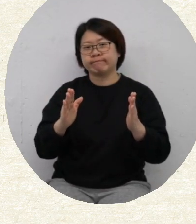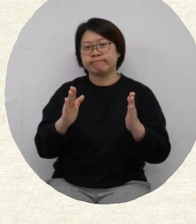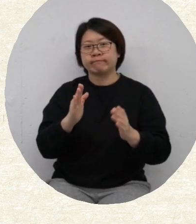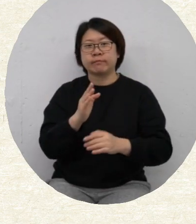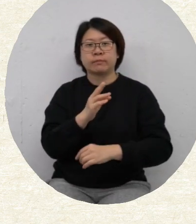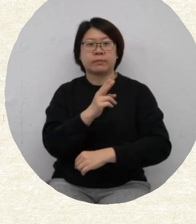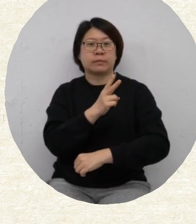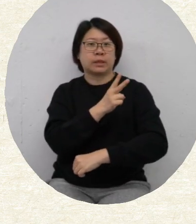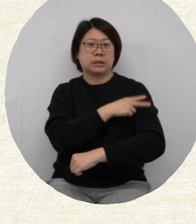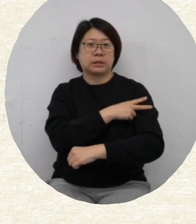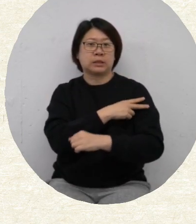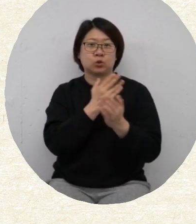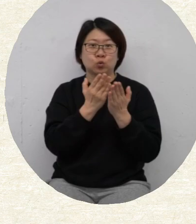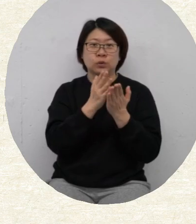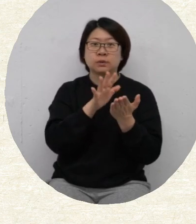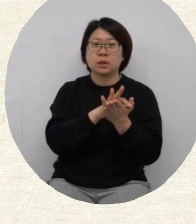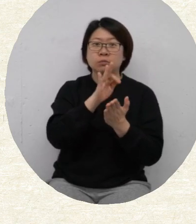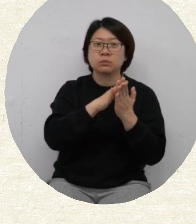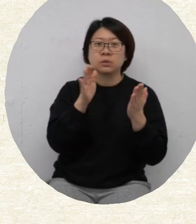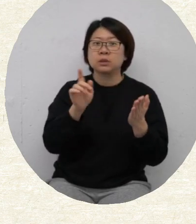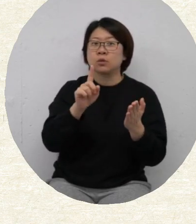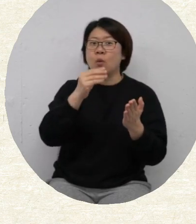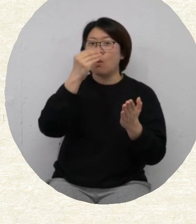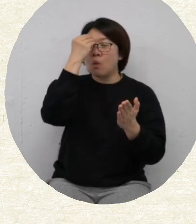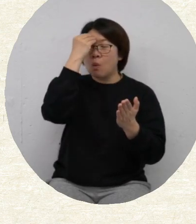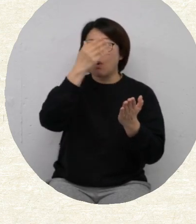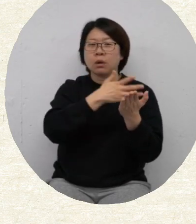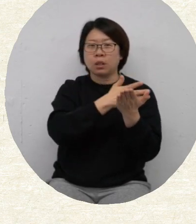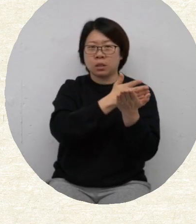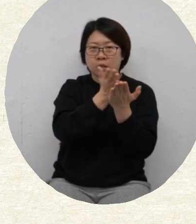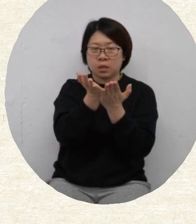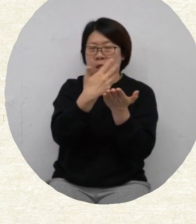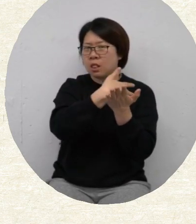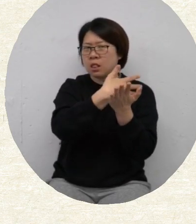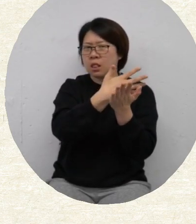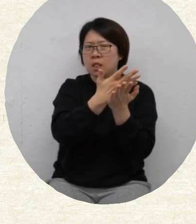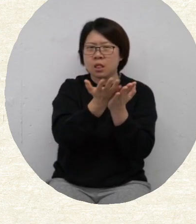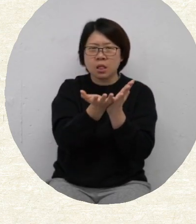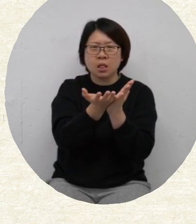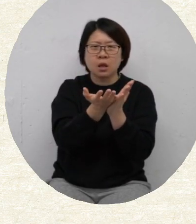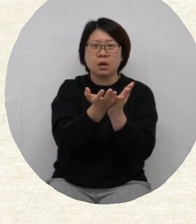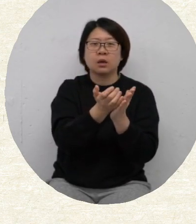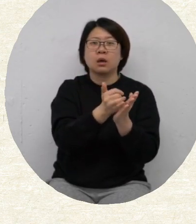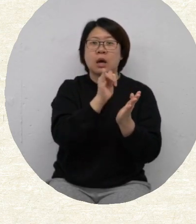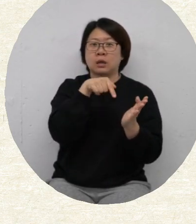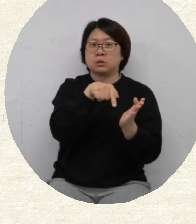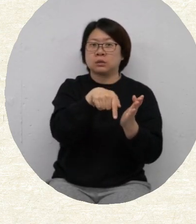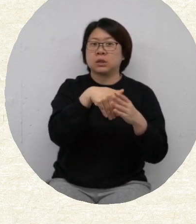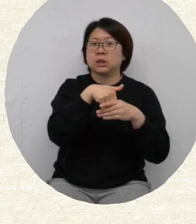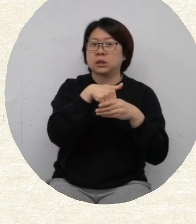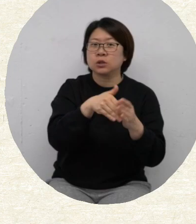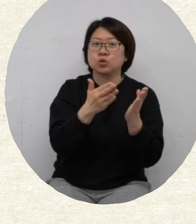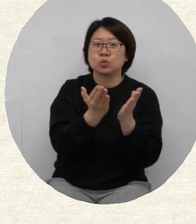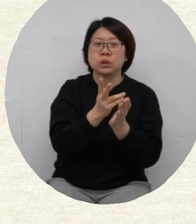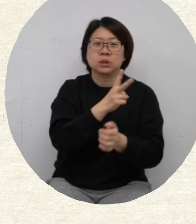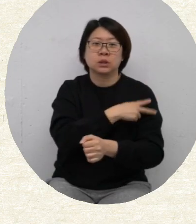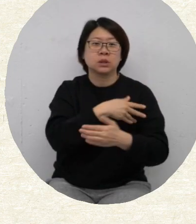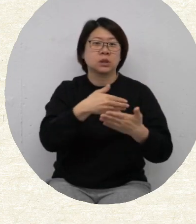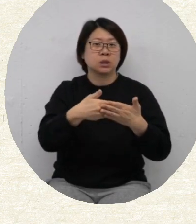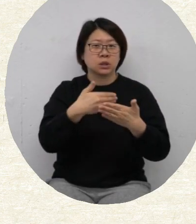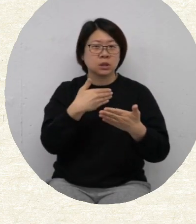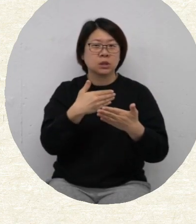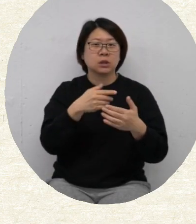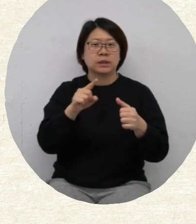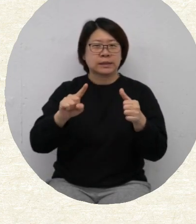also very interdisciplinary. So students enter the program with their portfolio